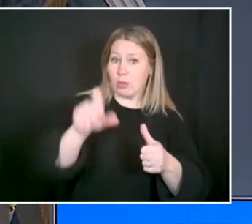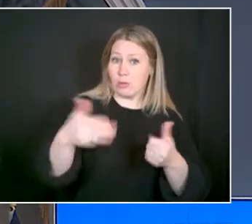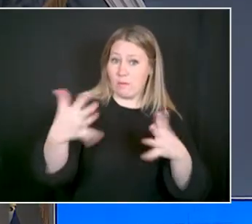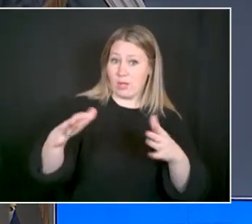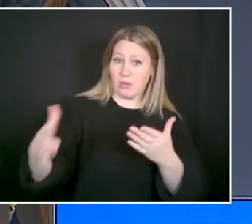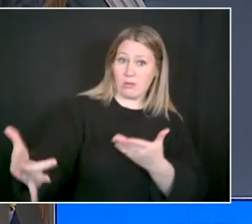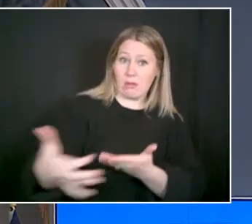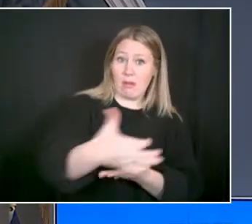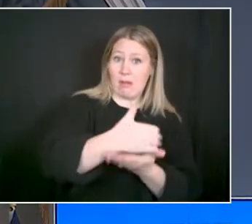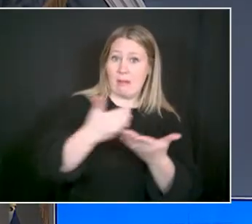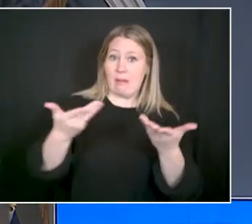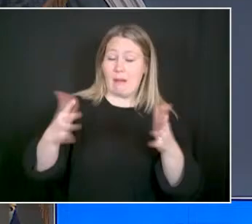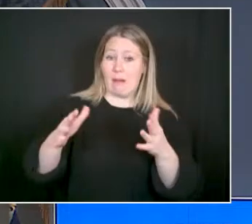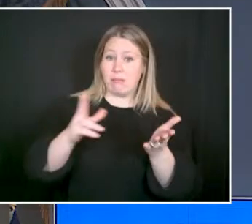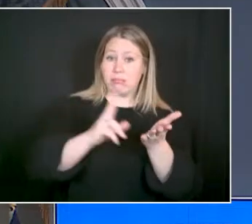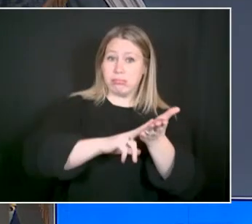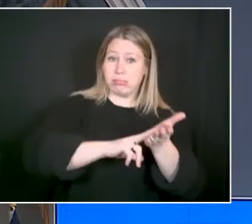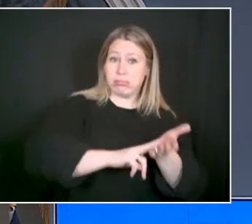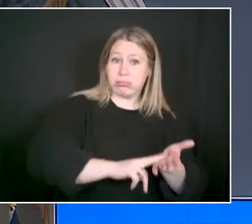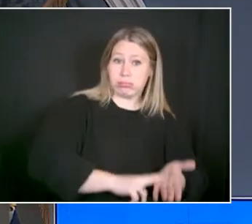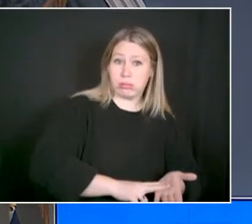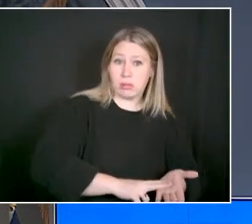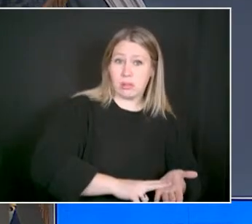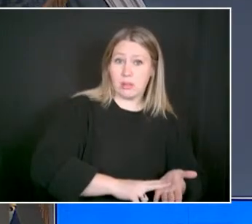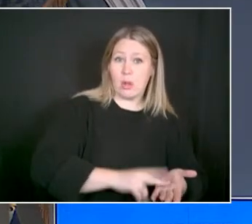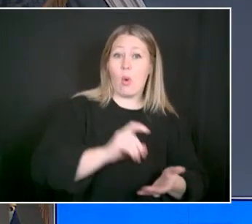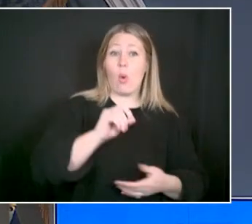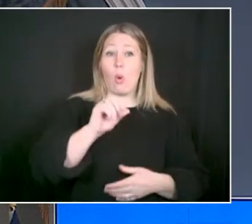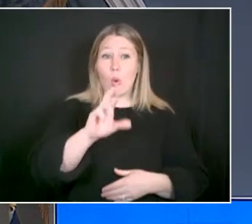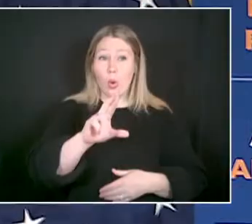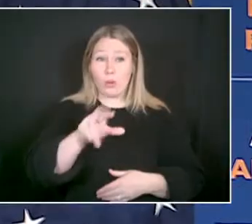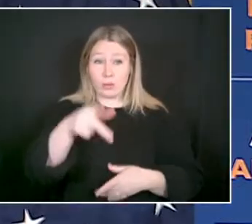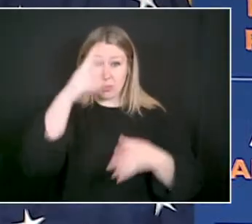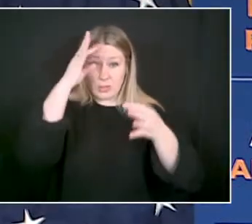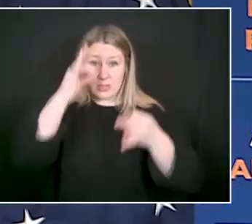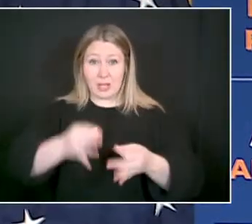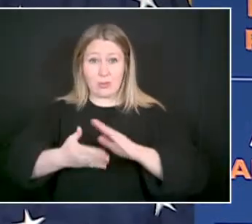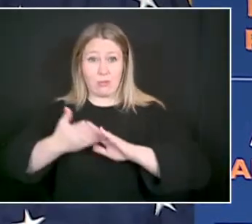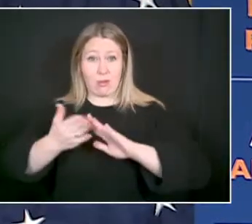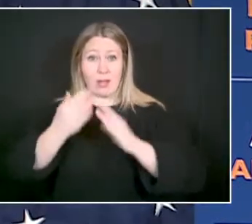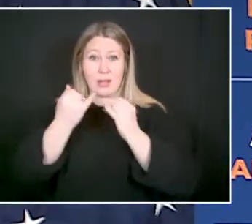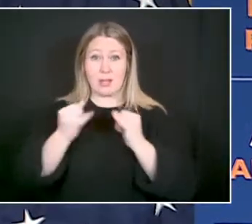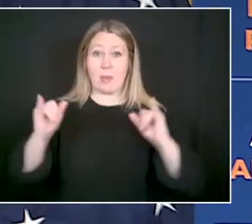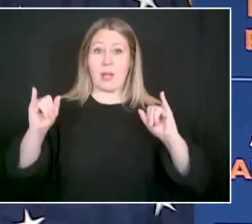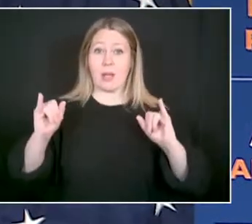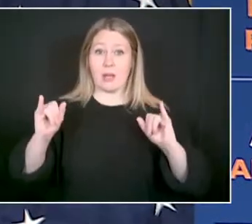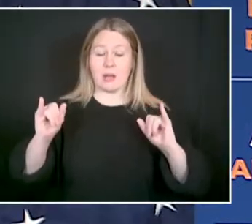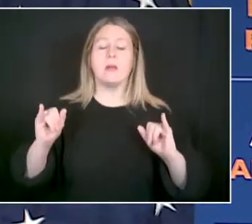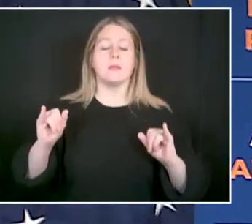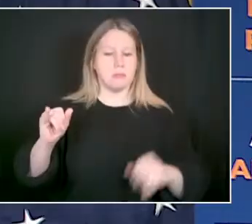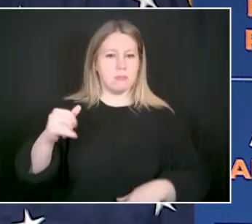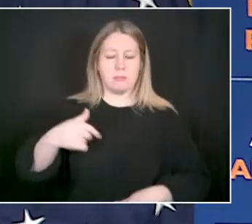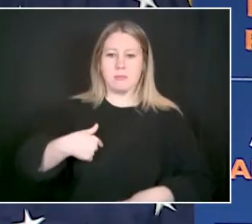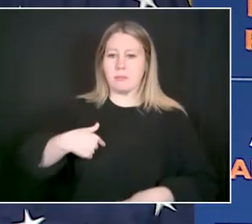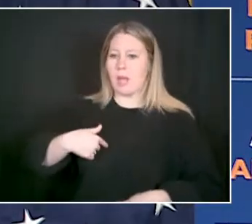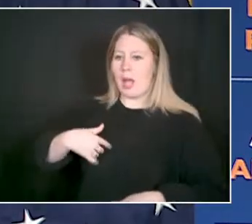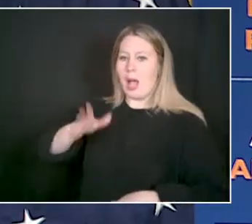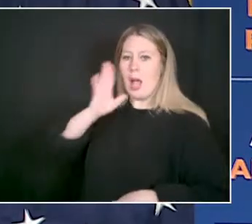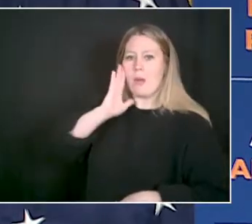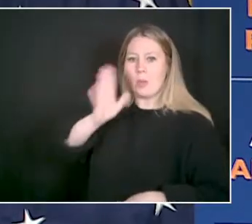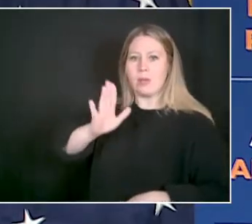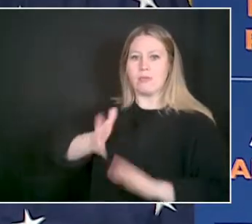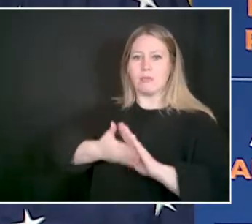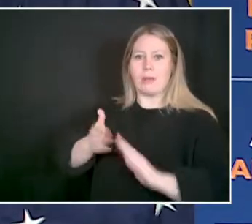as an independent, which gives you more time to collect signatures? I'm going to be running as a Democrat. I say this over and over again, and we will map out our